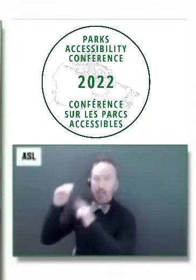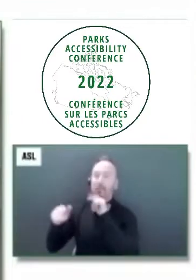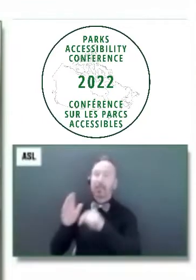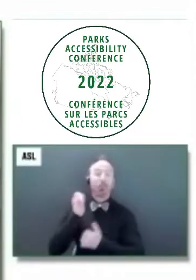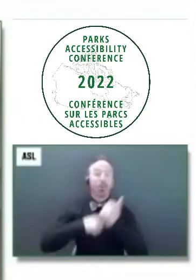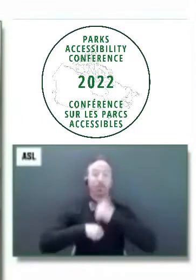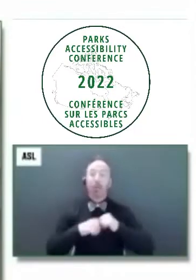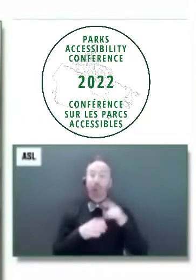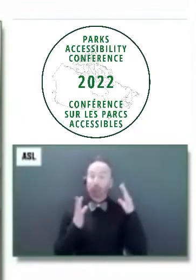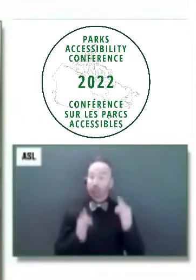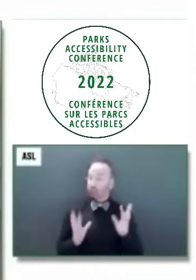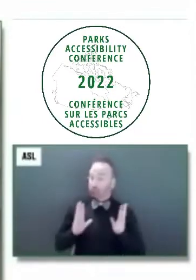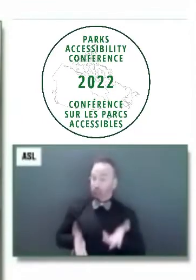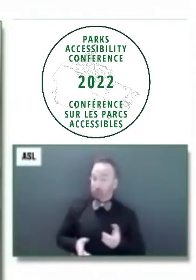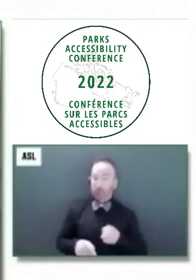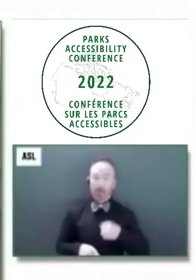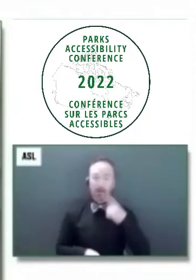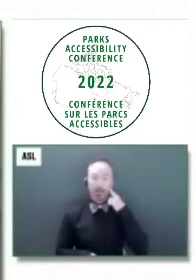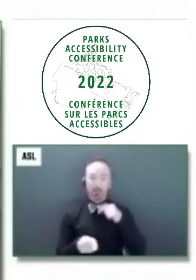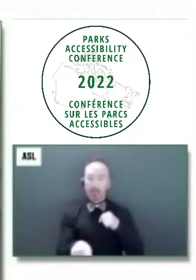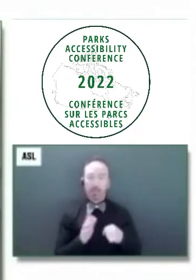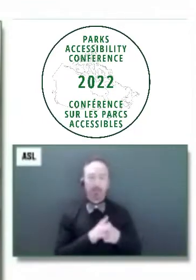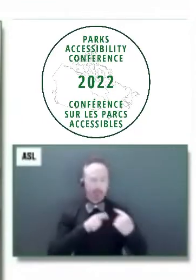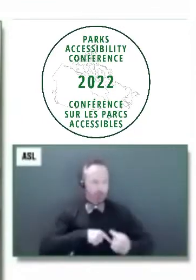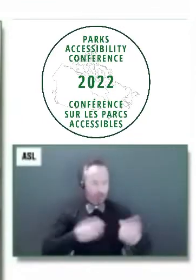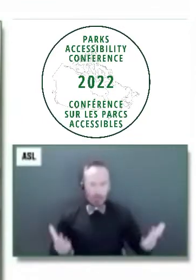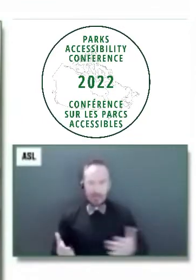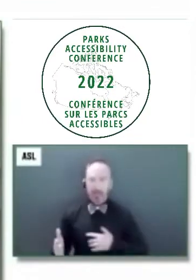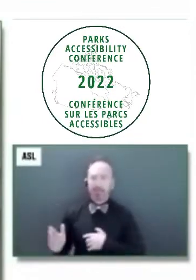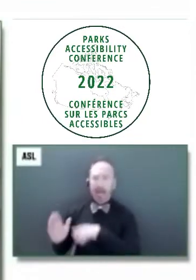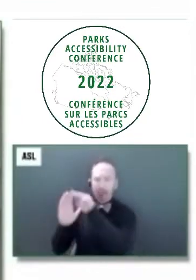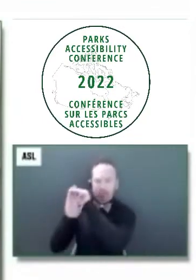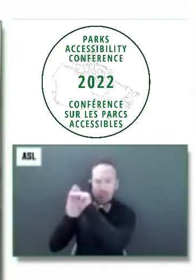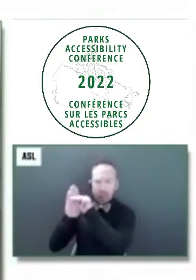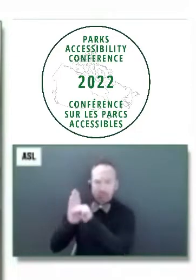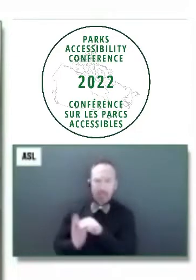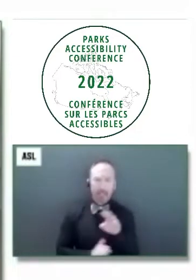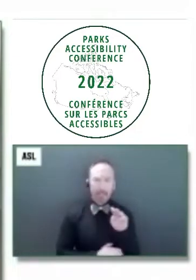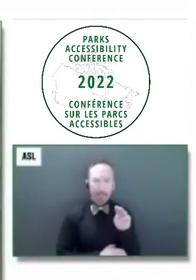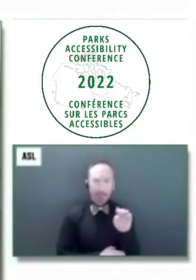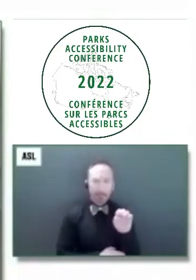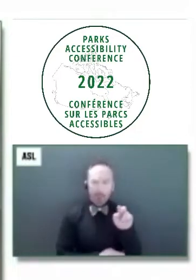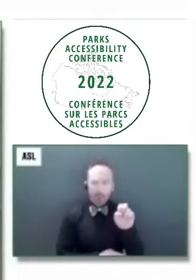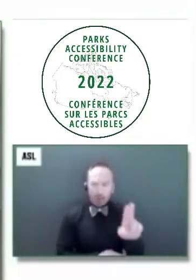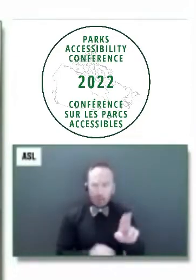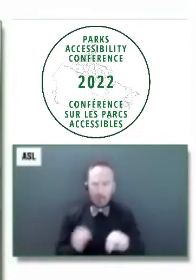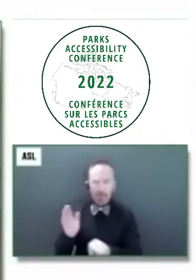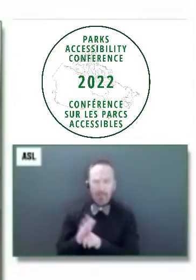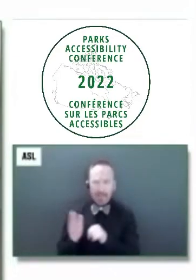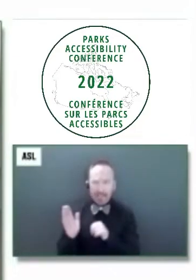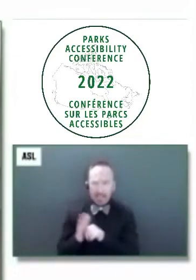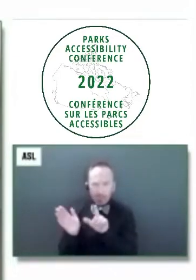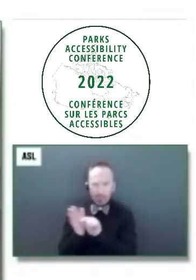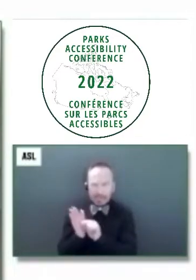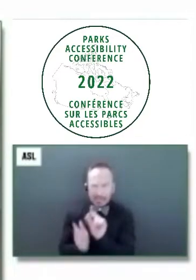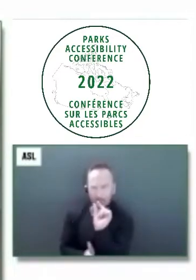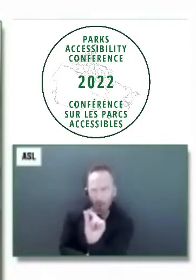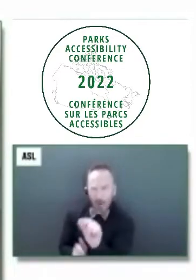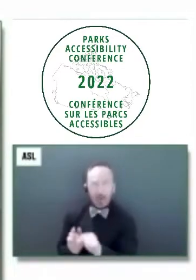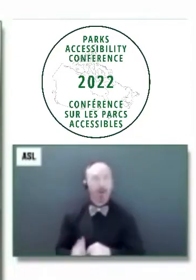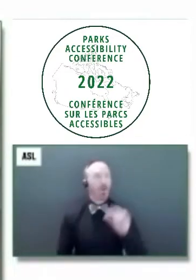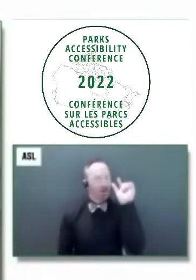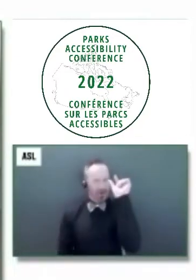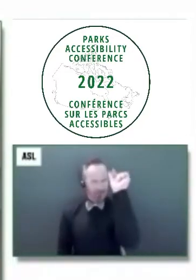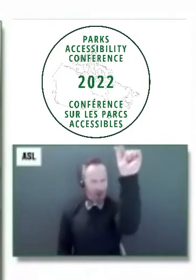don't. Rather, I have a hard time reading the menus. The writing is too small. They're too far away. Usually the contrast